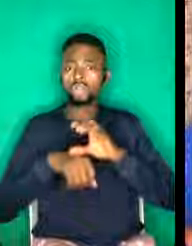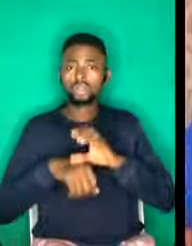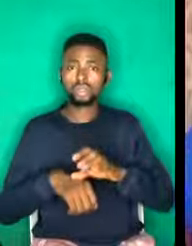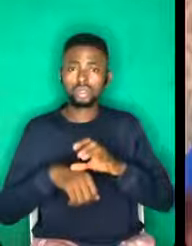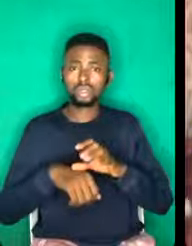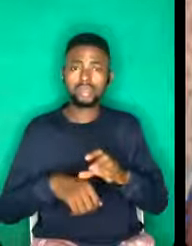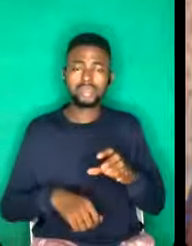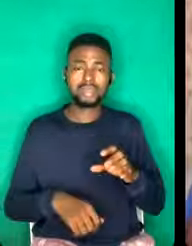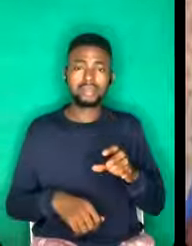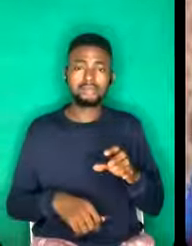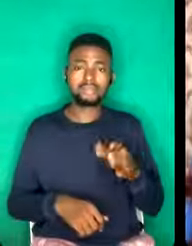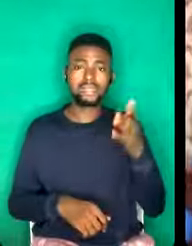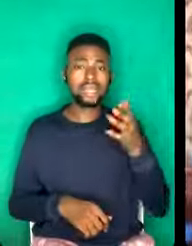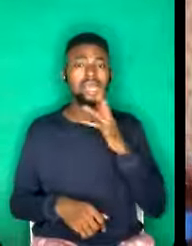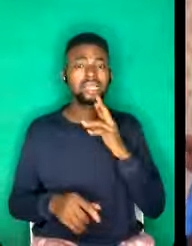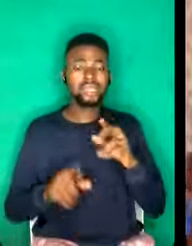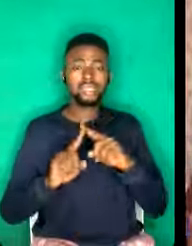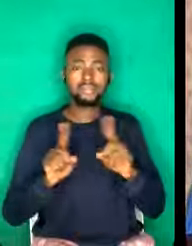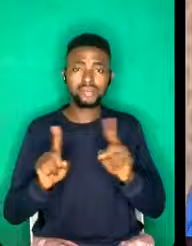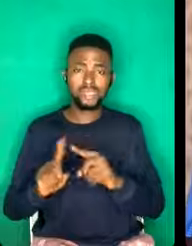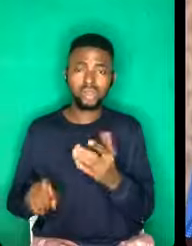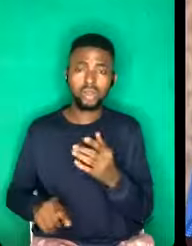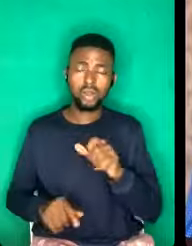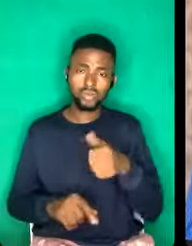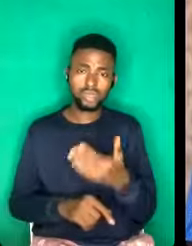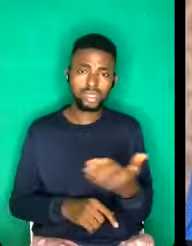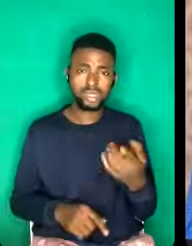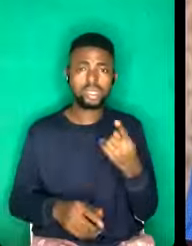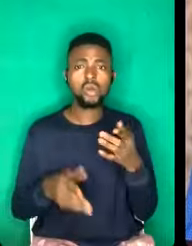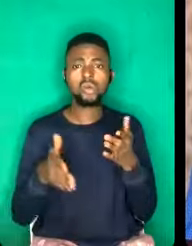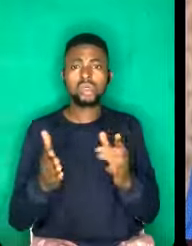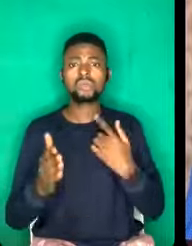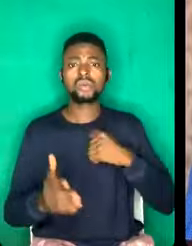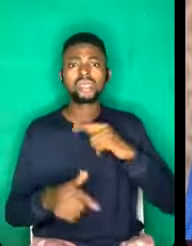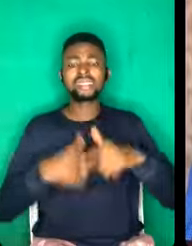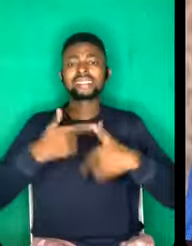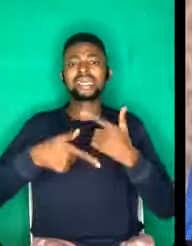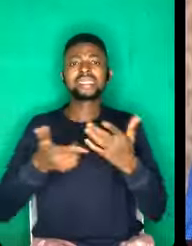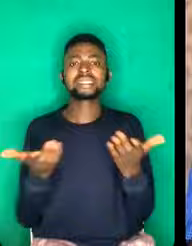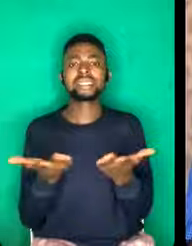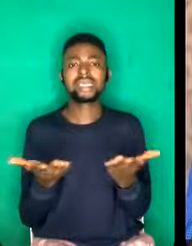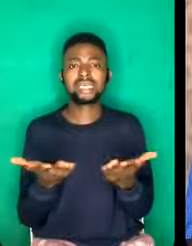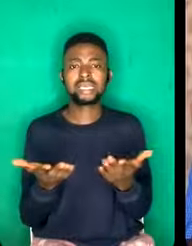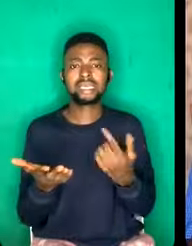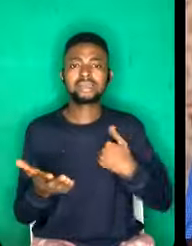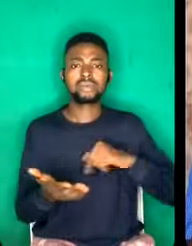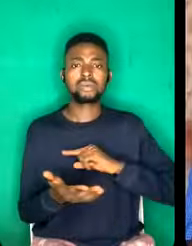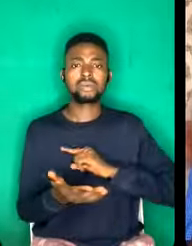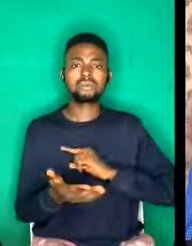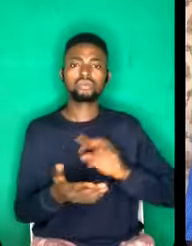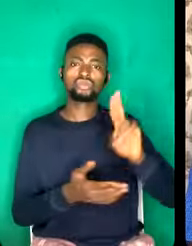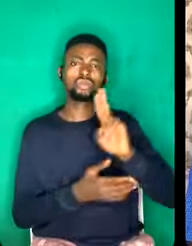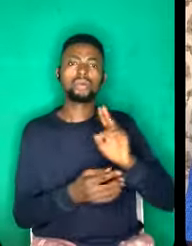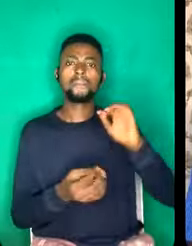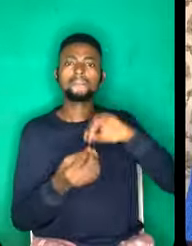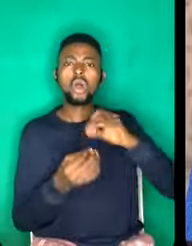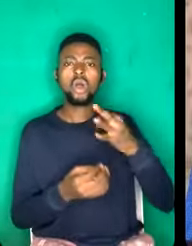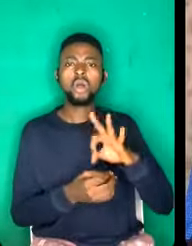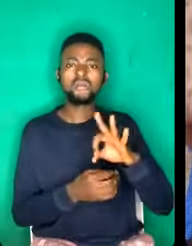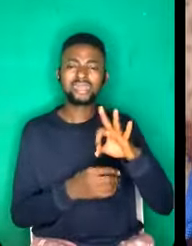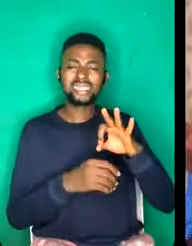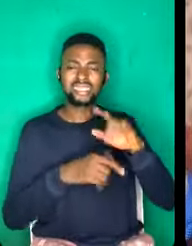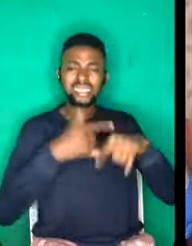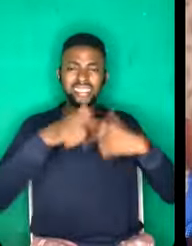are several other things too. The way we sign here too, we are more of we use more of sign exact